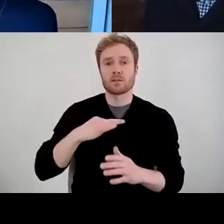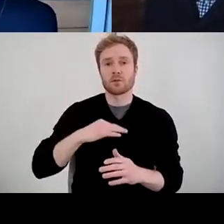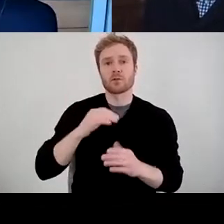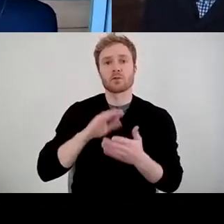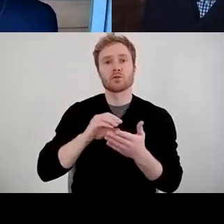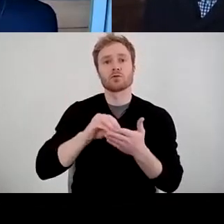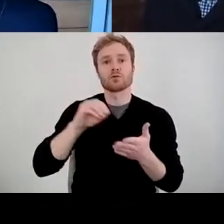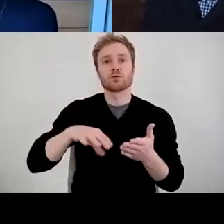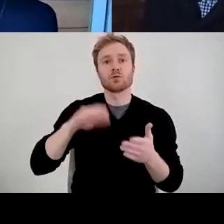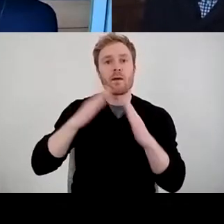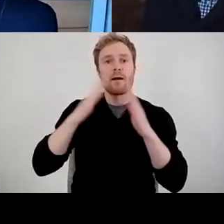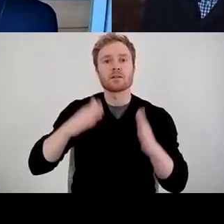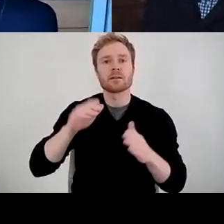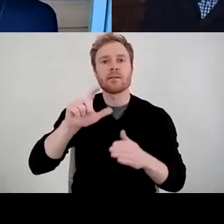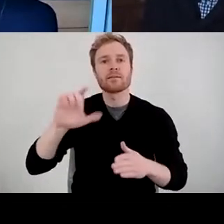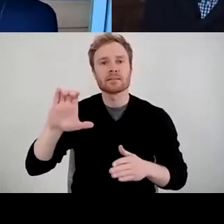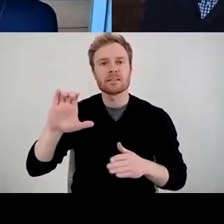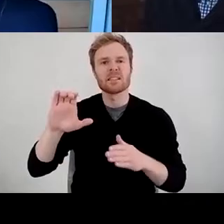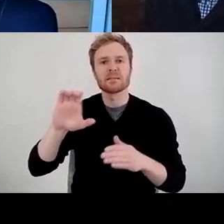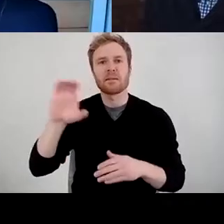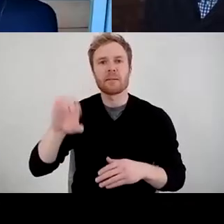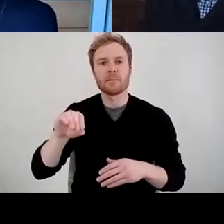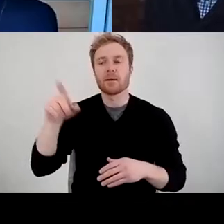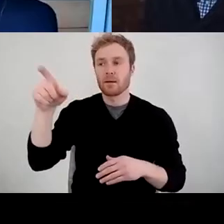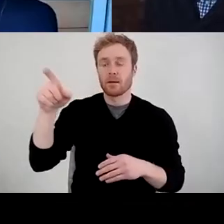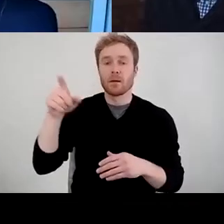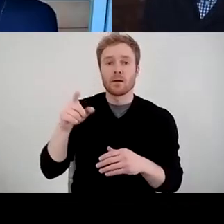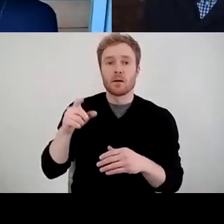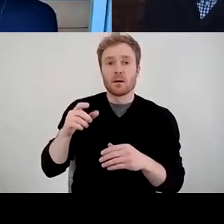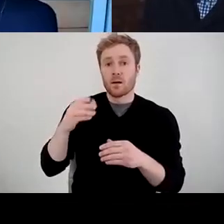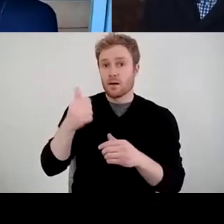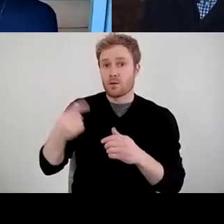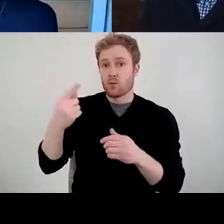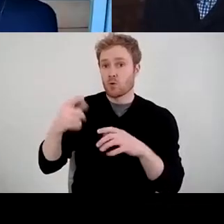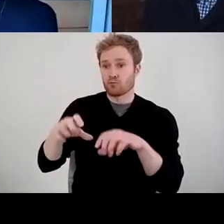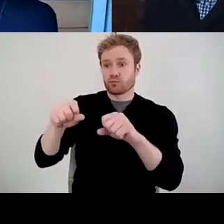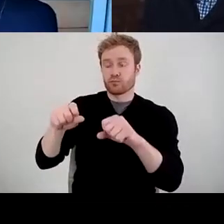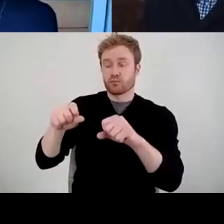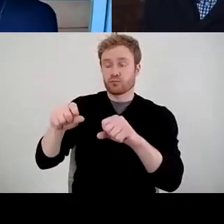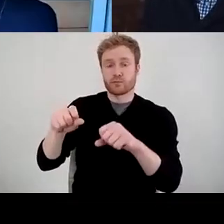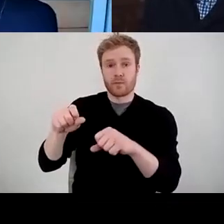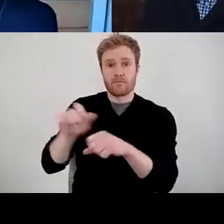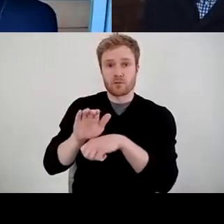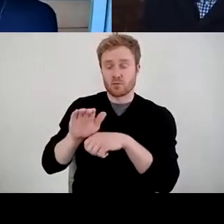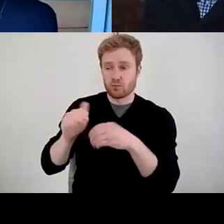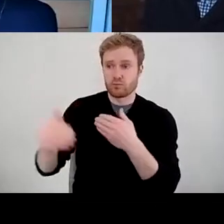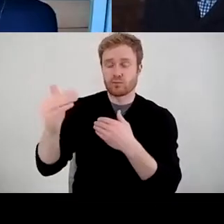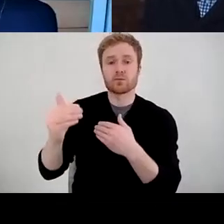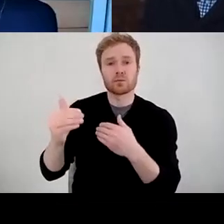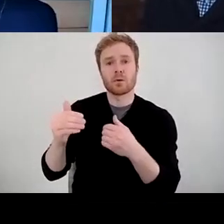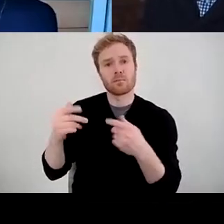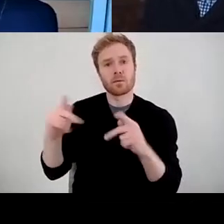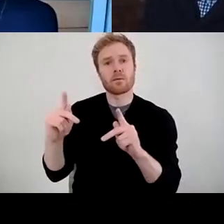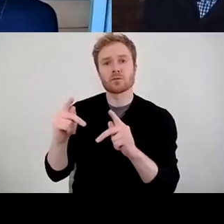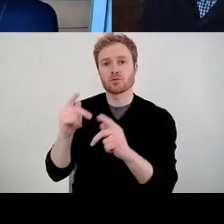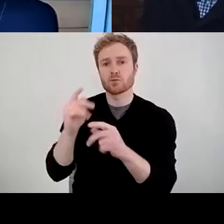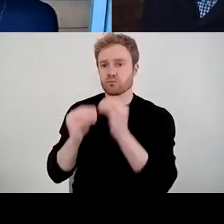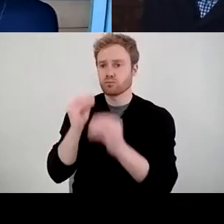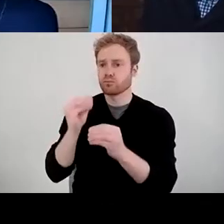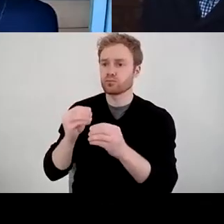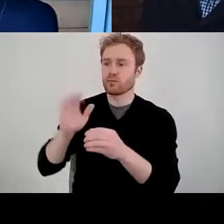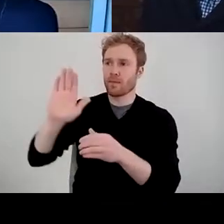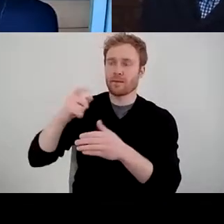Any discussion? Seeing none, all those in favor say aye. Aye. Aye. Any opposed? Bill is